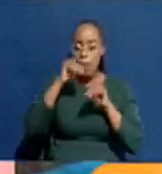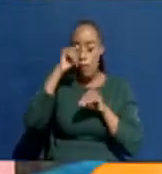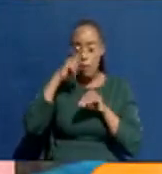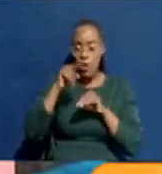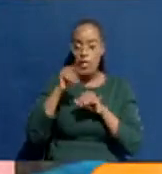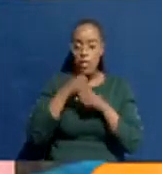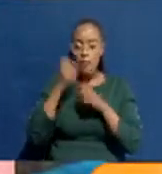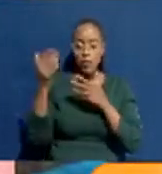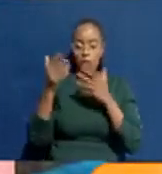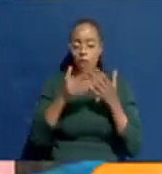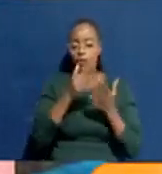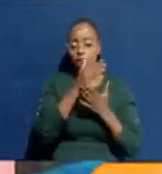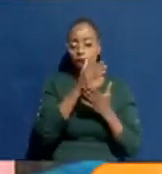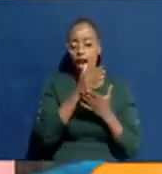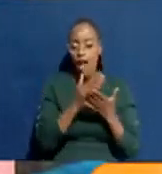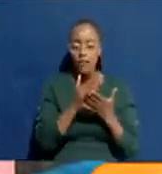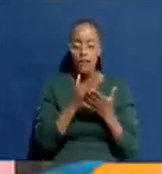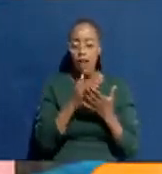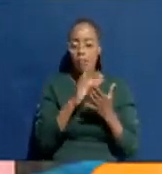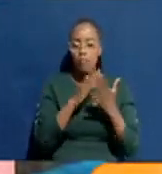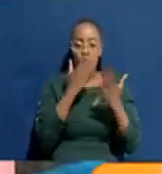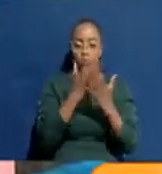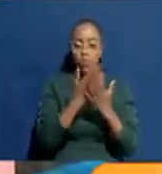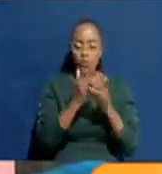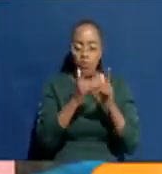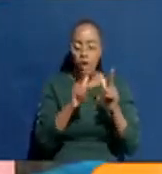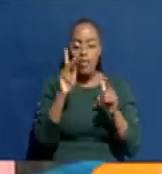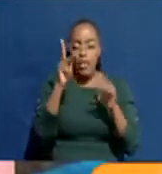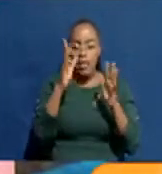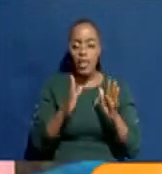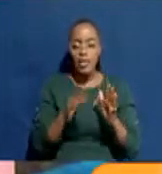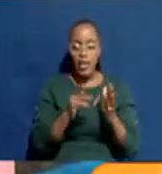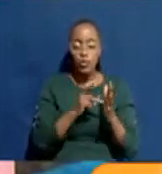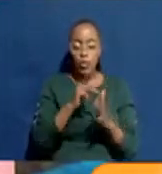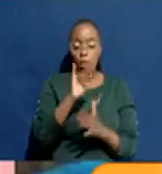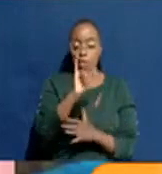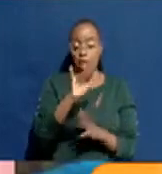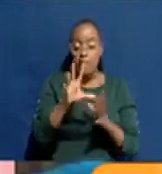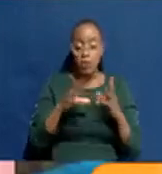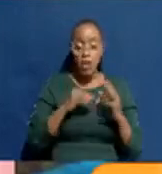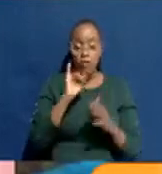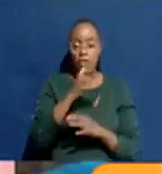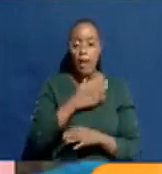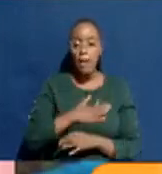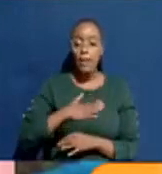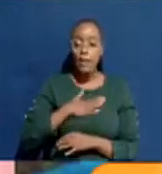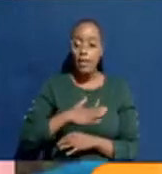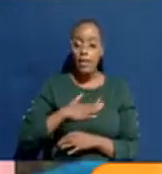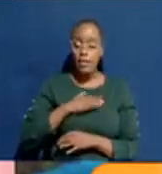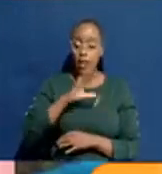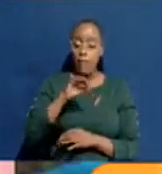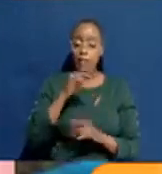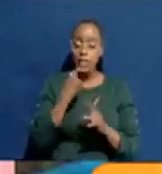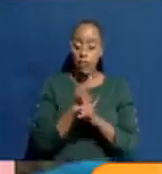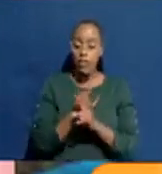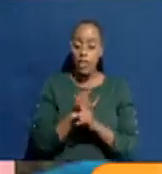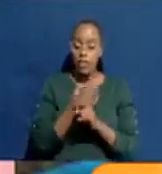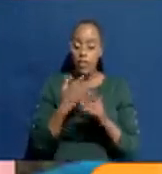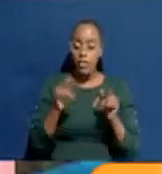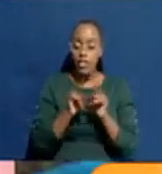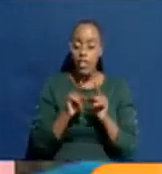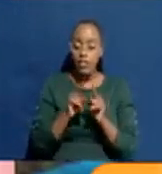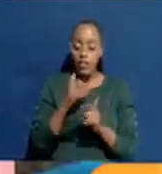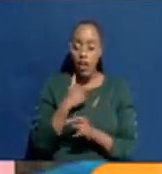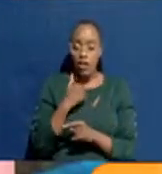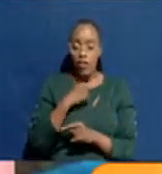us half-baked proposals and try to get Kenyans to pay for those half-baked proposals. So please, let us put some discipline in terms of